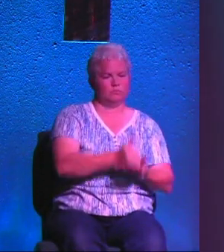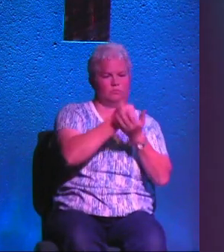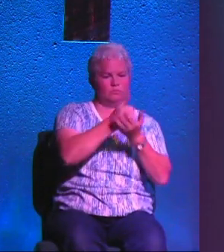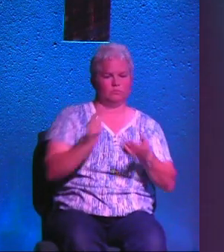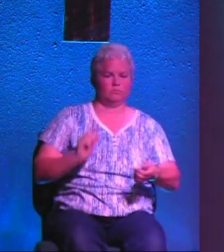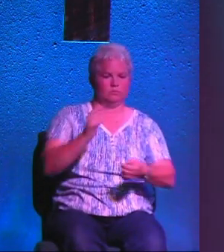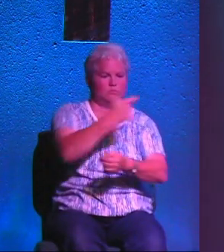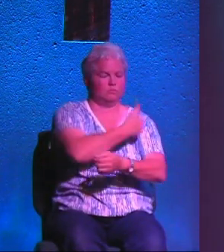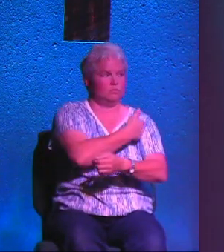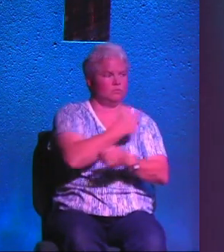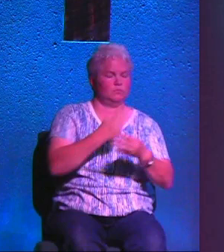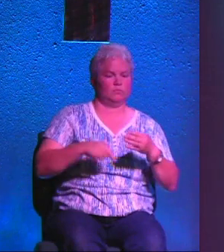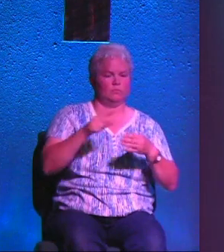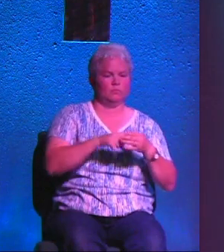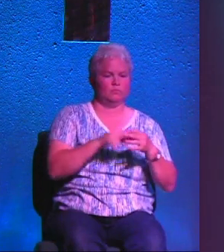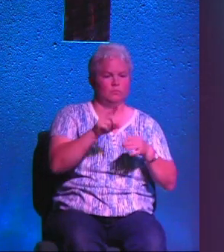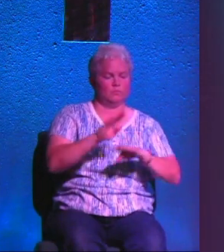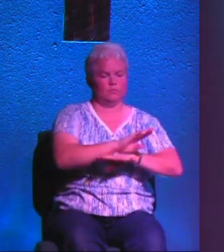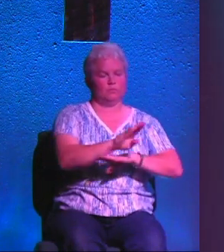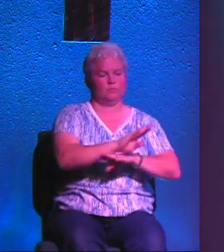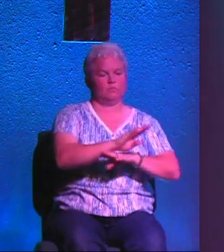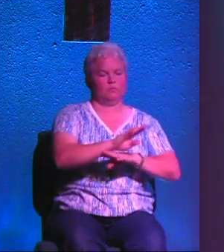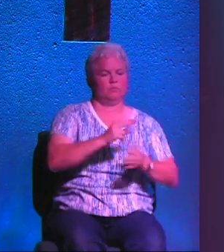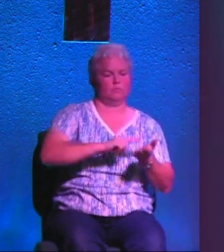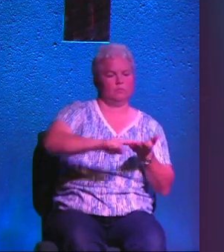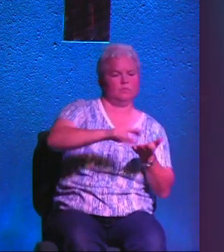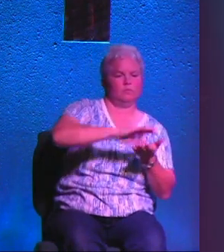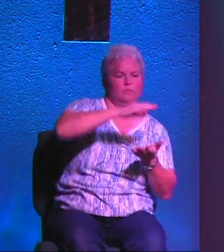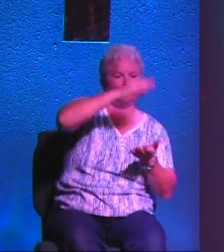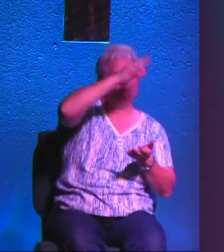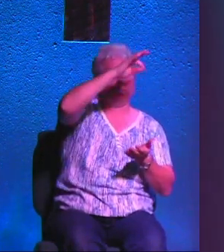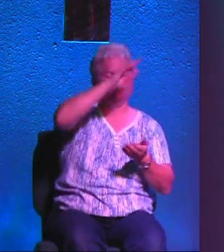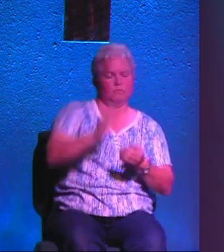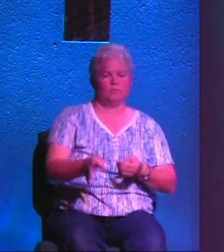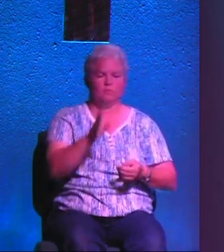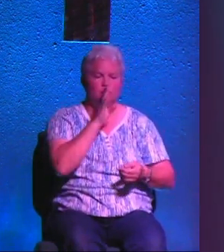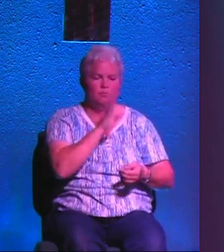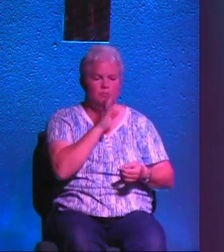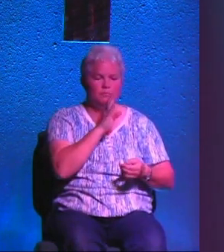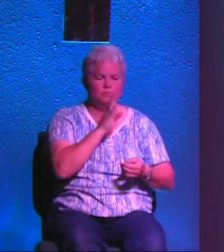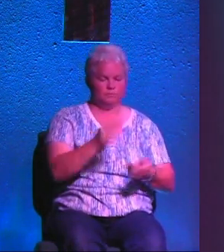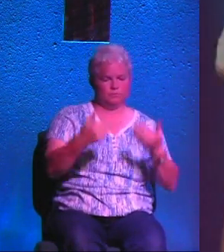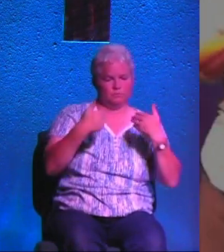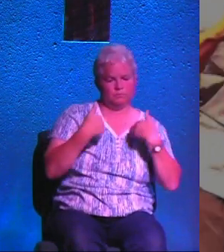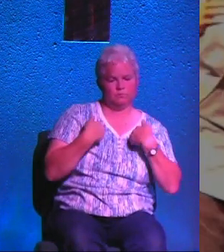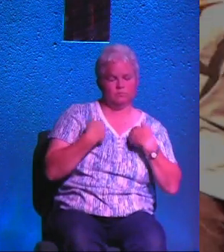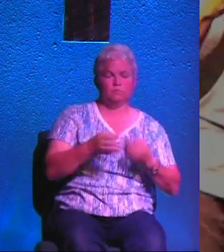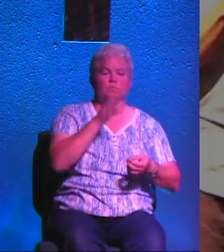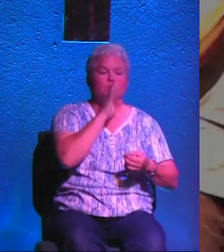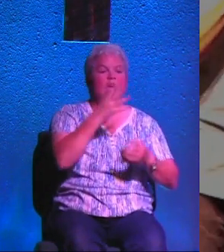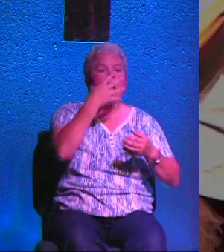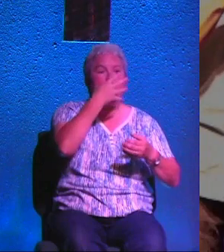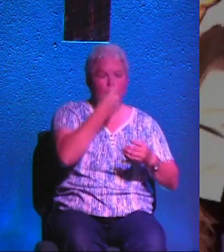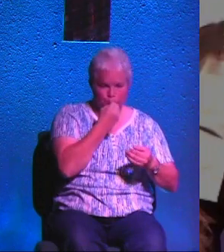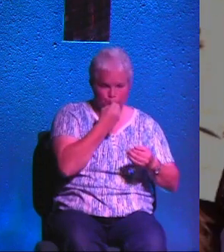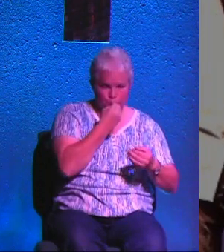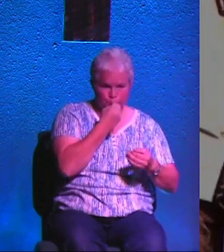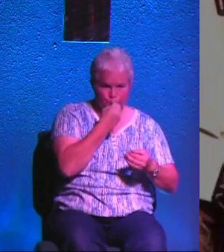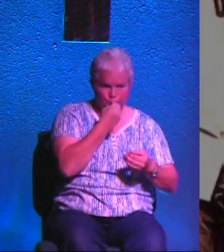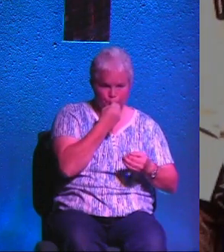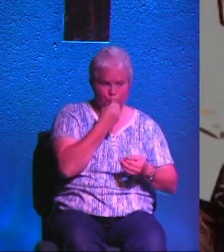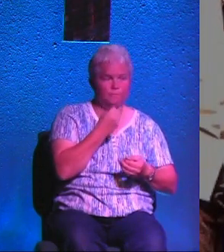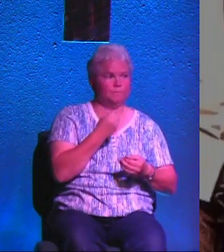us to be about your business. Holy Spirit, allow me to speak those things that you would have me to speak. Shut my